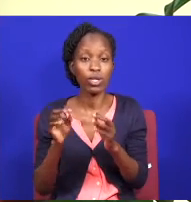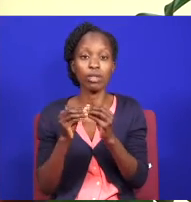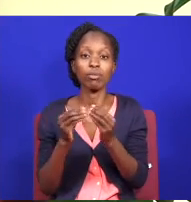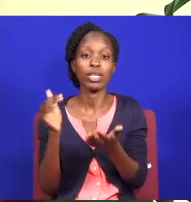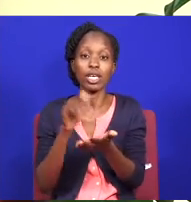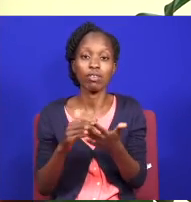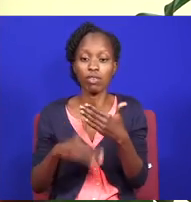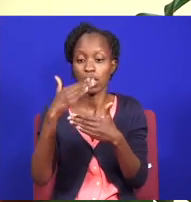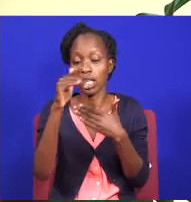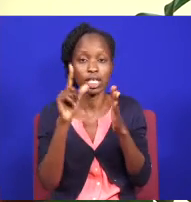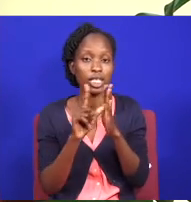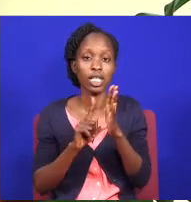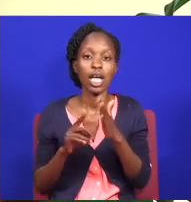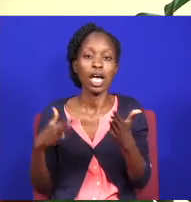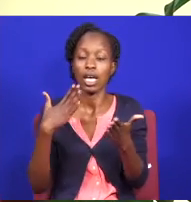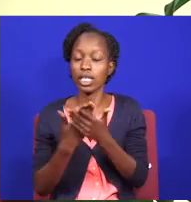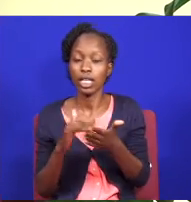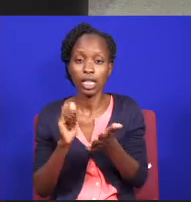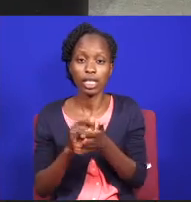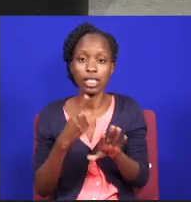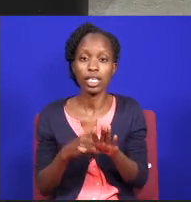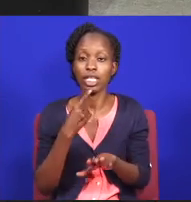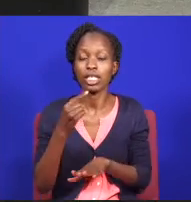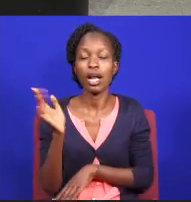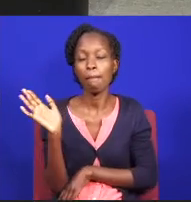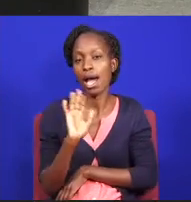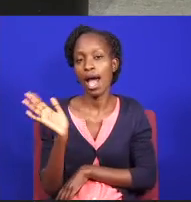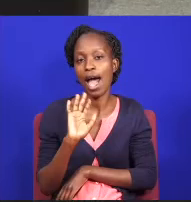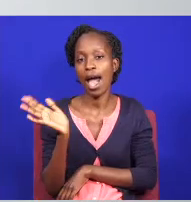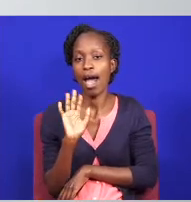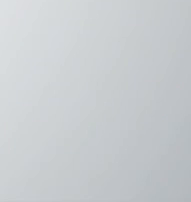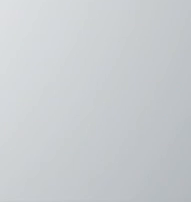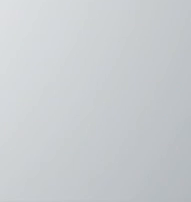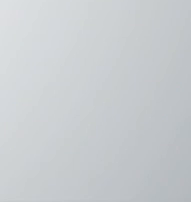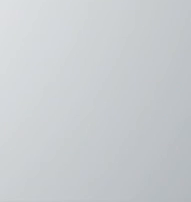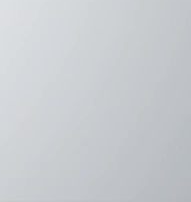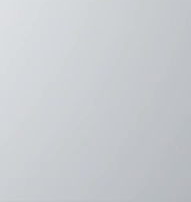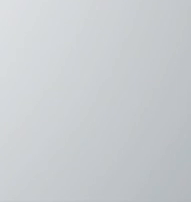the next lesson. Until that time, we are saying, bye-bye. Bye.